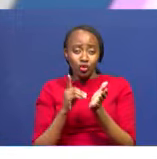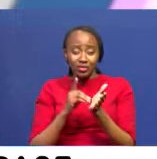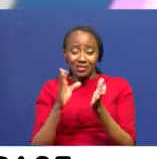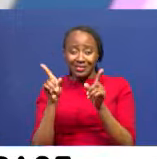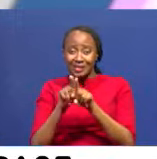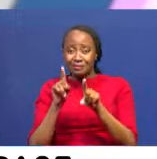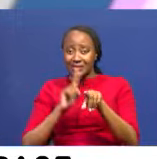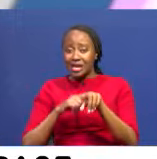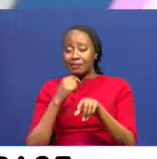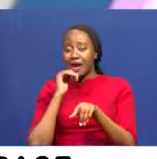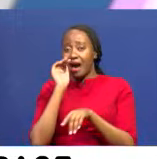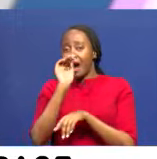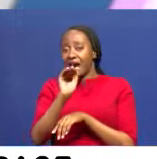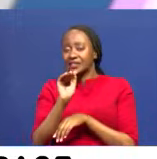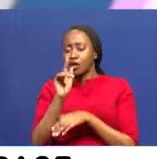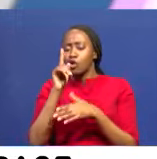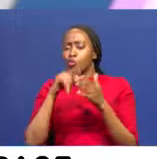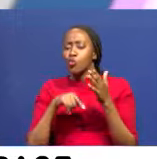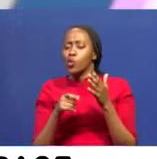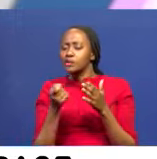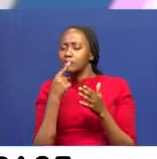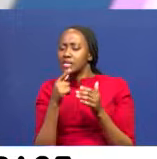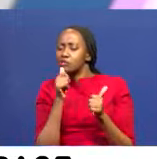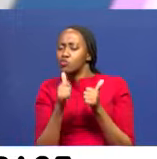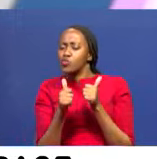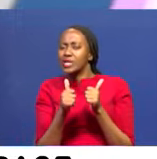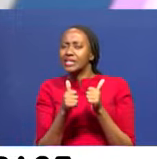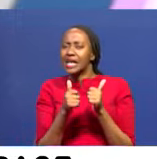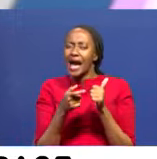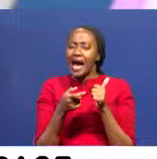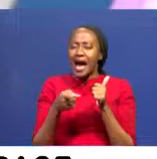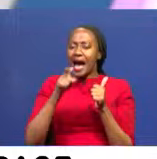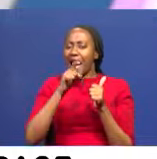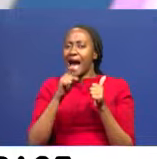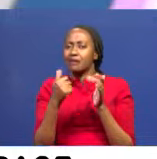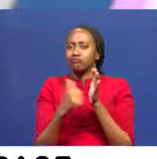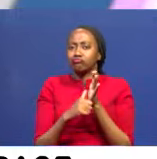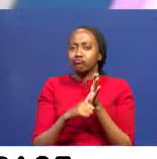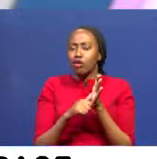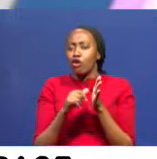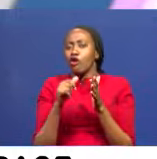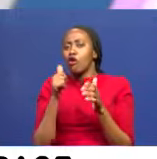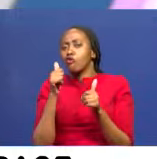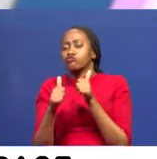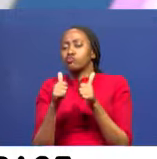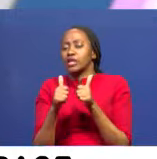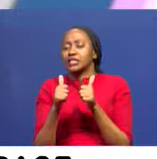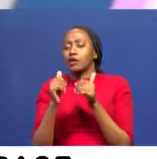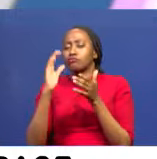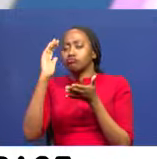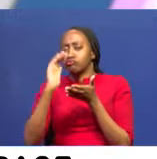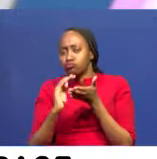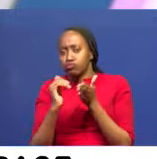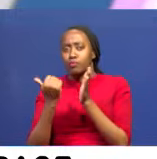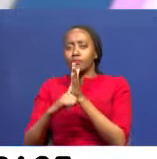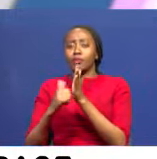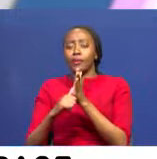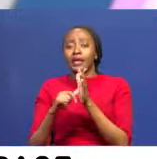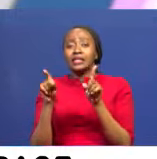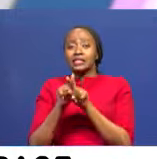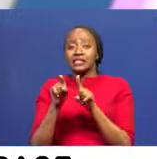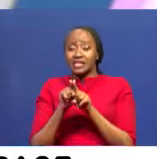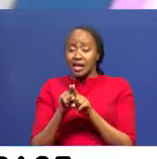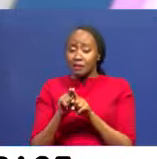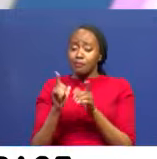understanding which medicine is causing which side effect. And also number three, they are discussing now with your healthcare provider or your primary healthcare